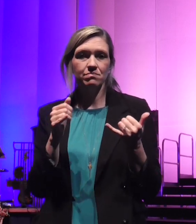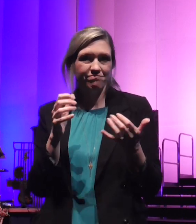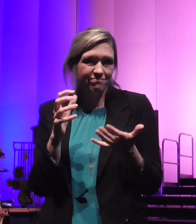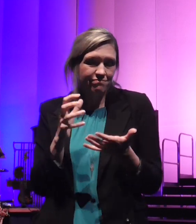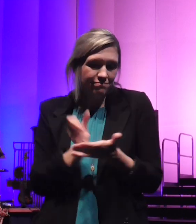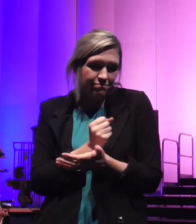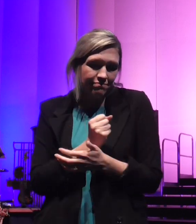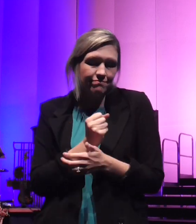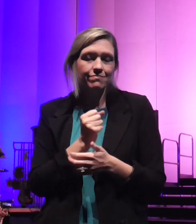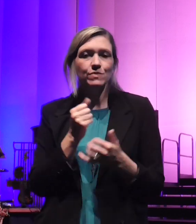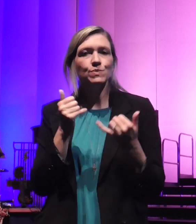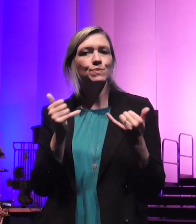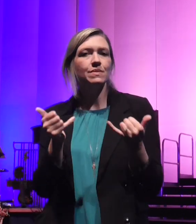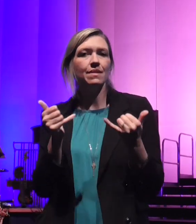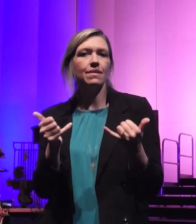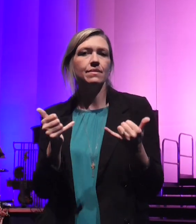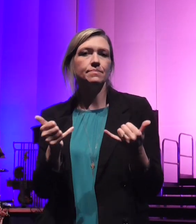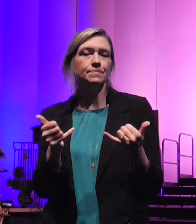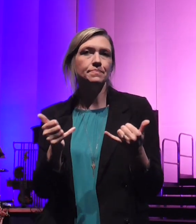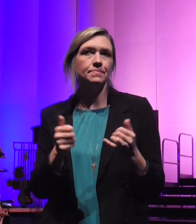Today is the day.